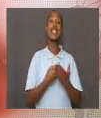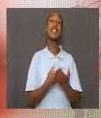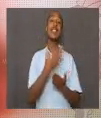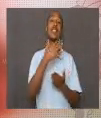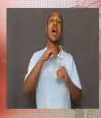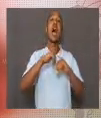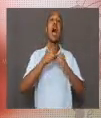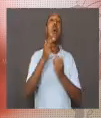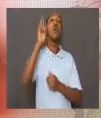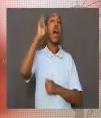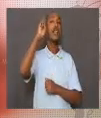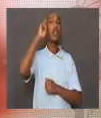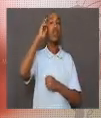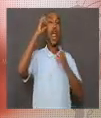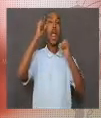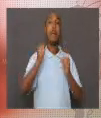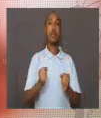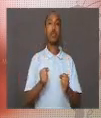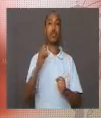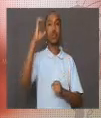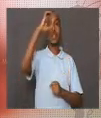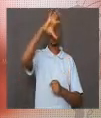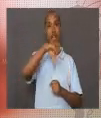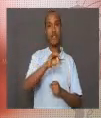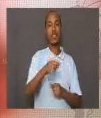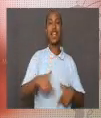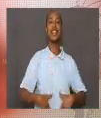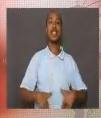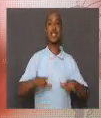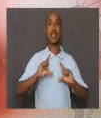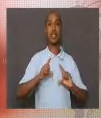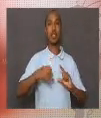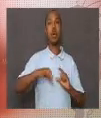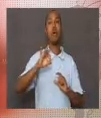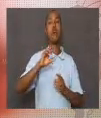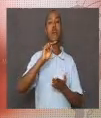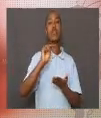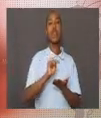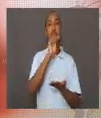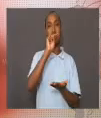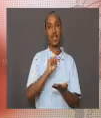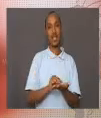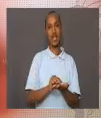how Rutherford was able to discover the existence of the nucleus.